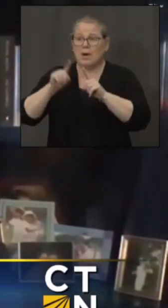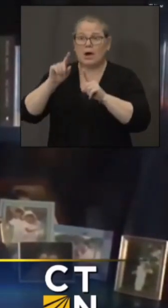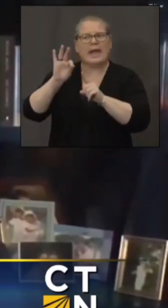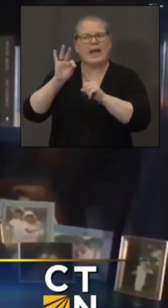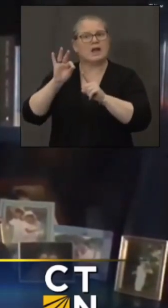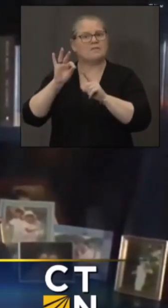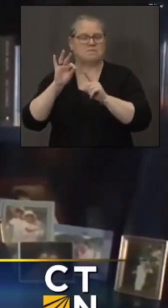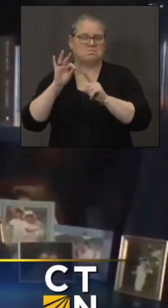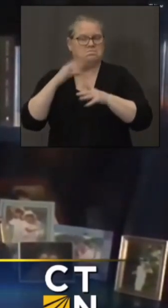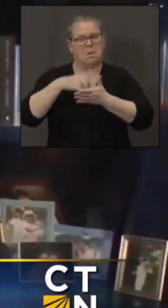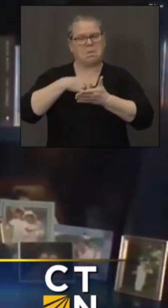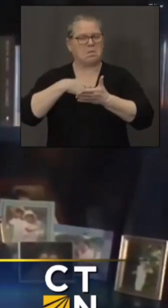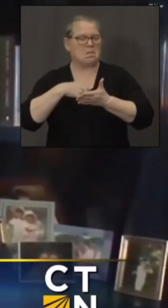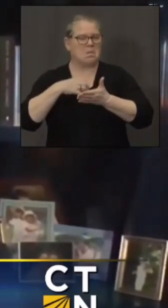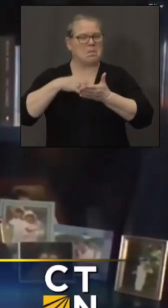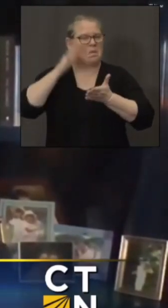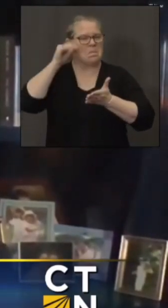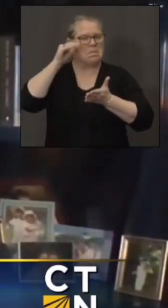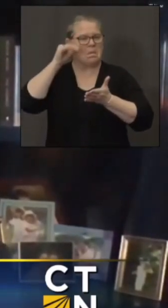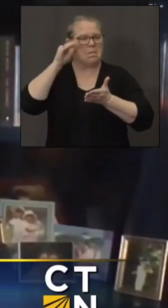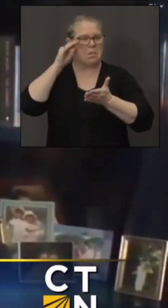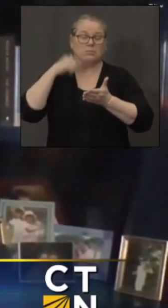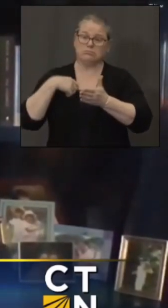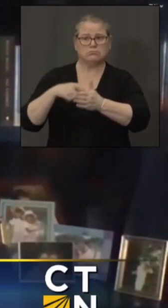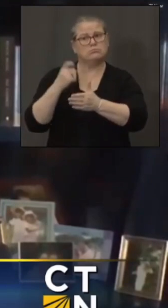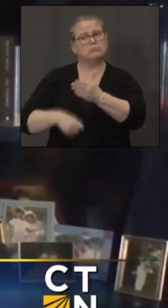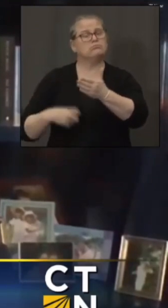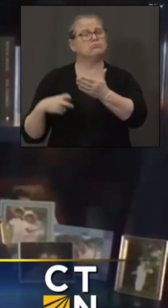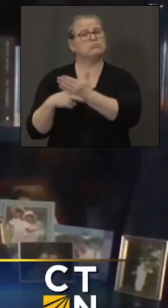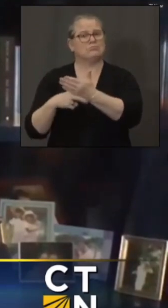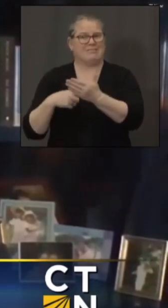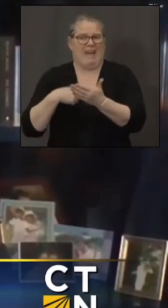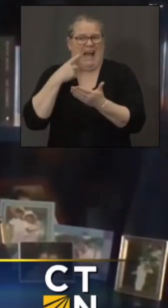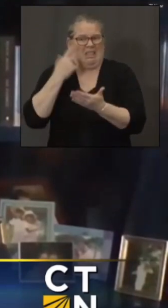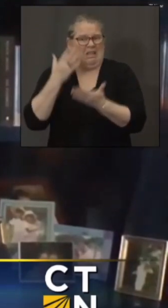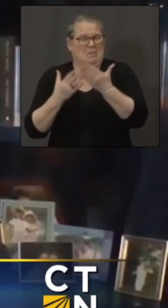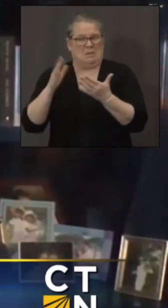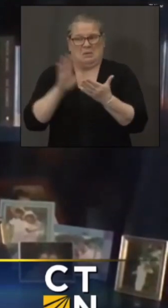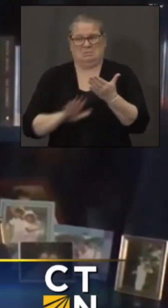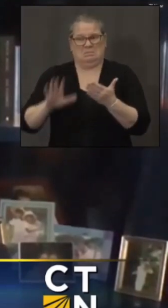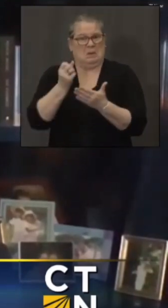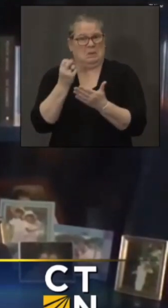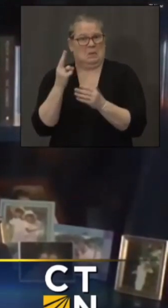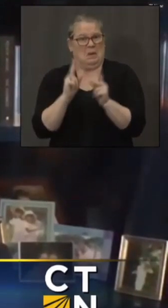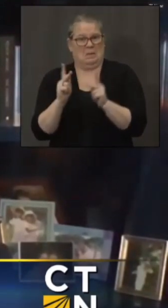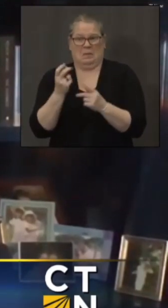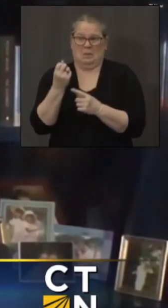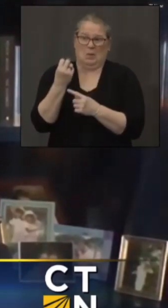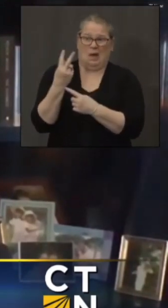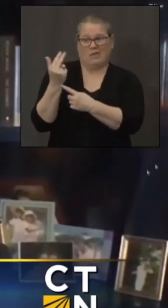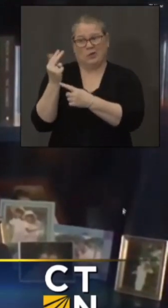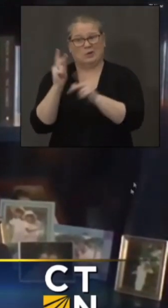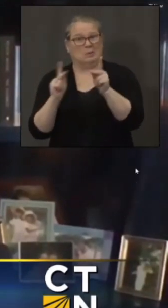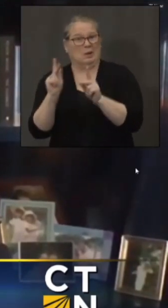to fines, and I think it's no more than a dozen. Maybe one of you guys have better numbers than that.